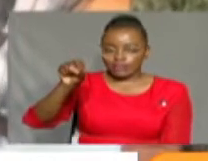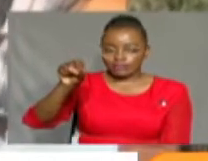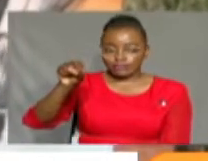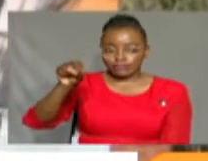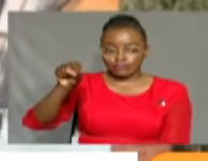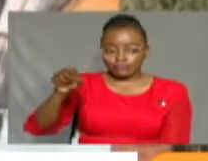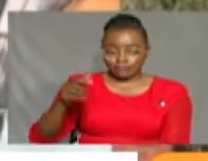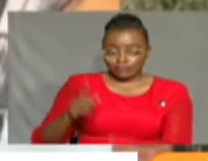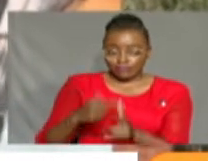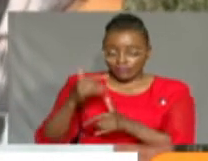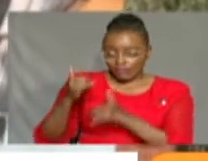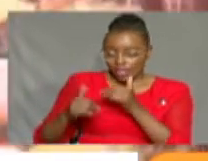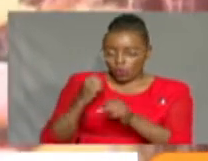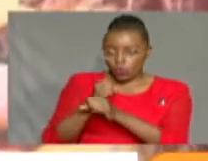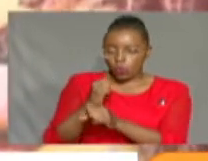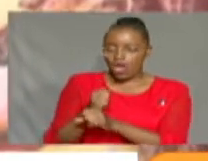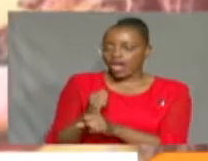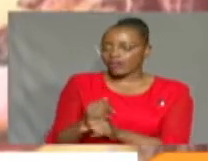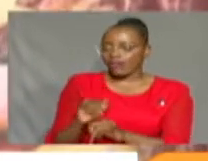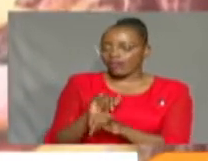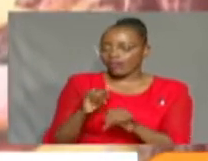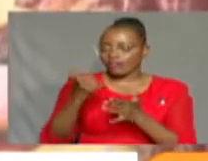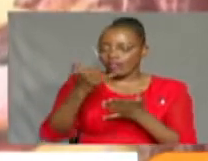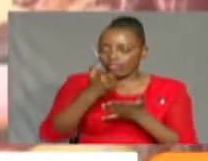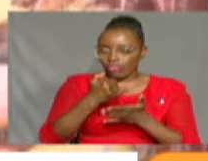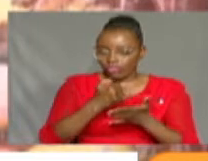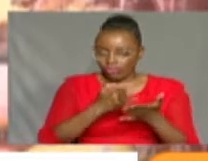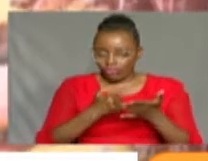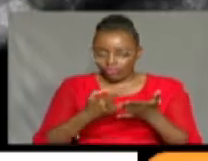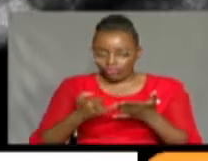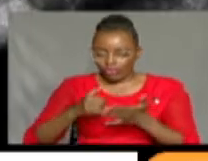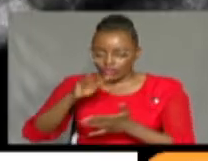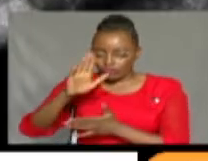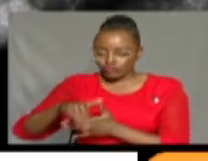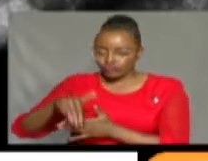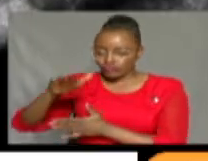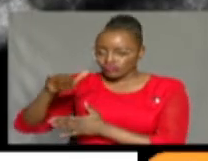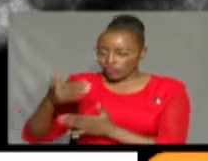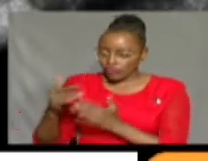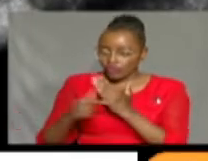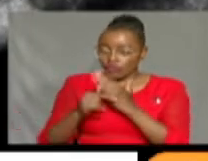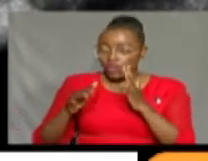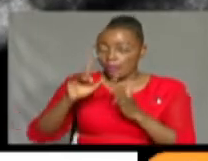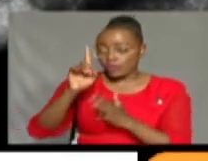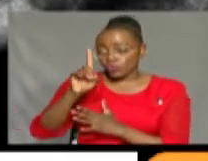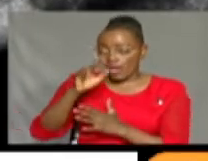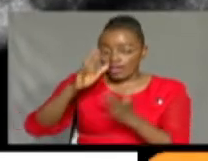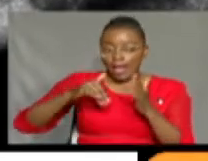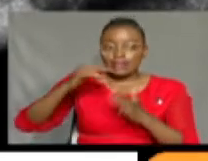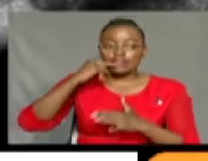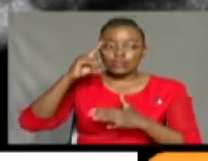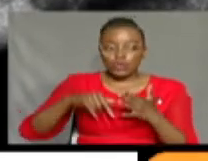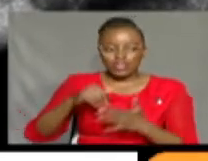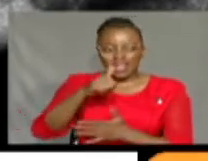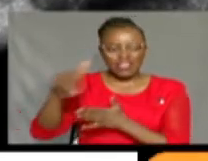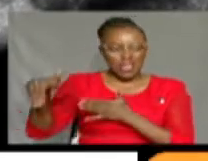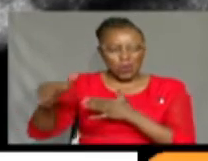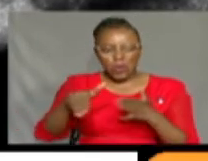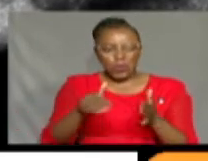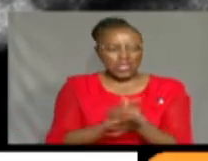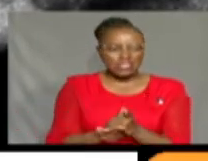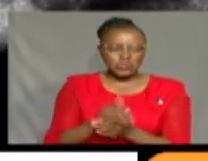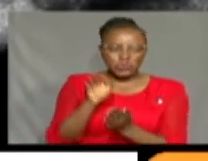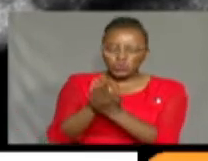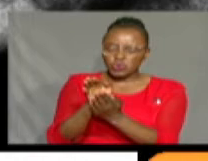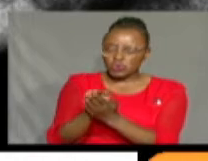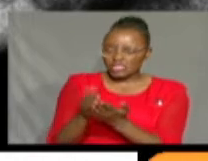In the end, his work is pure art. Painting, as Pablo Picasso, a famous painter, once said, is just another way of keeping a